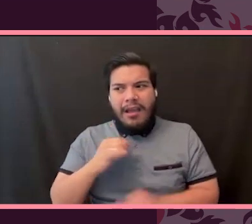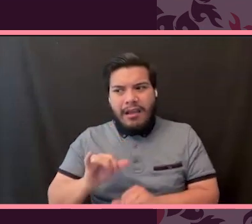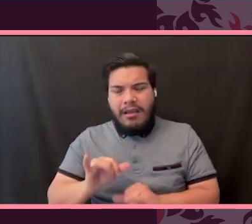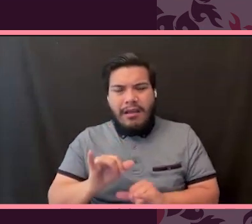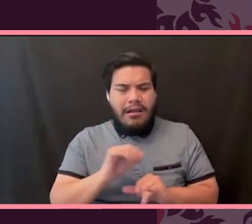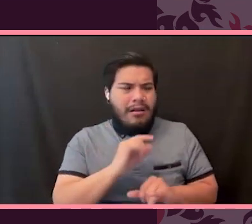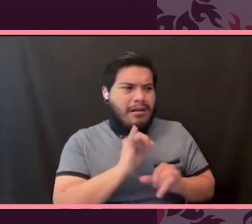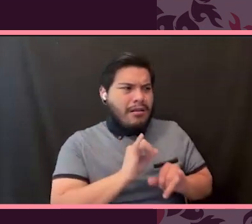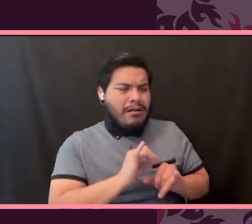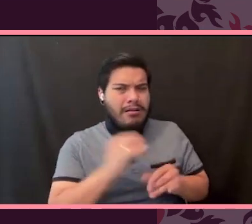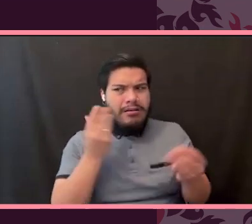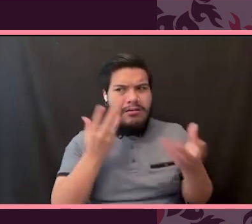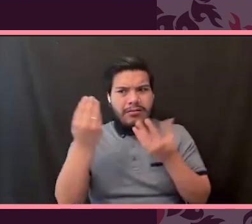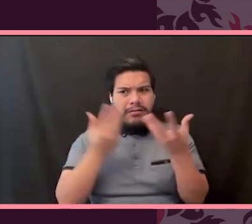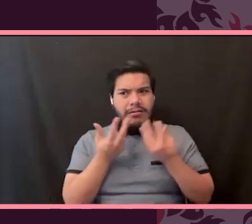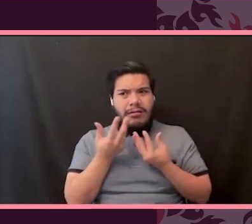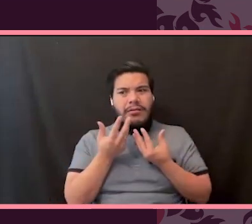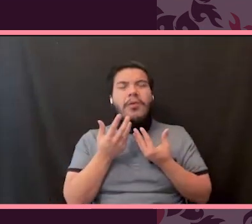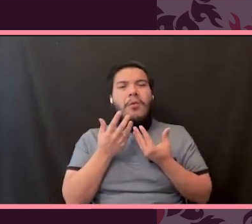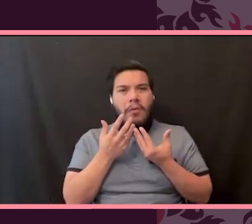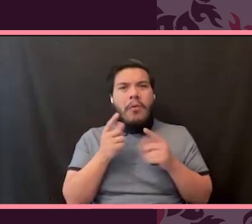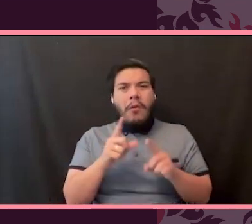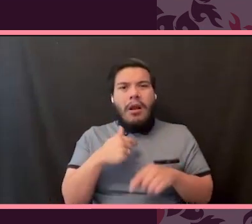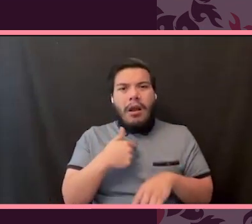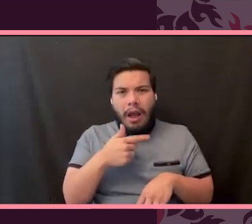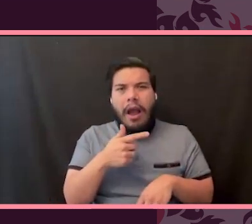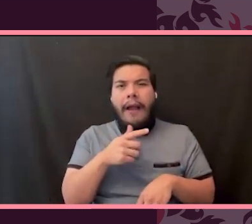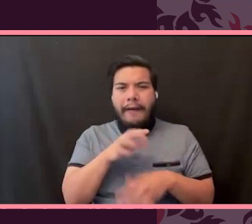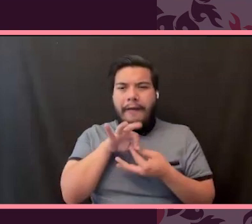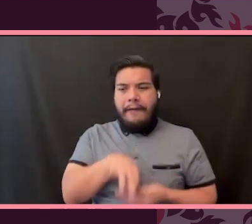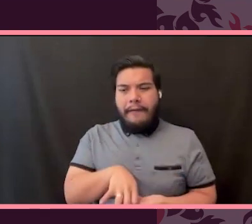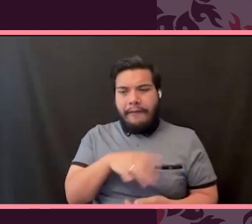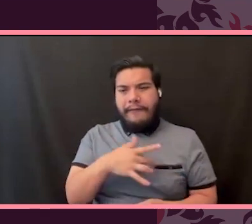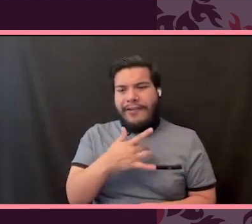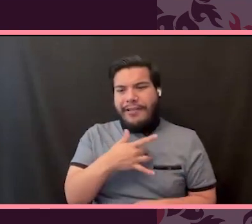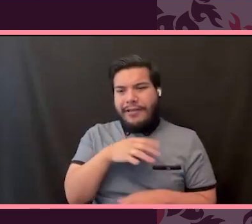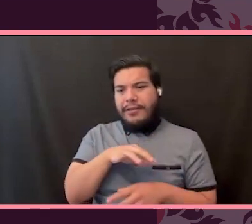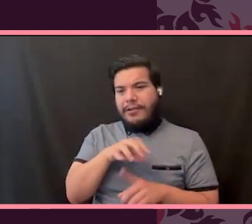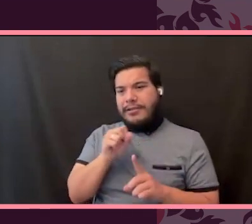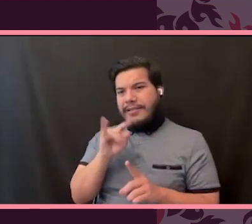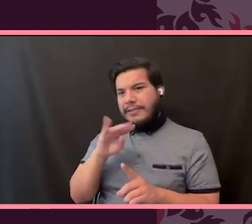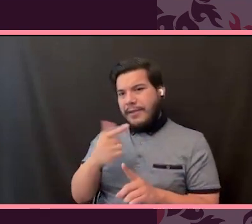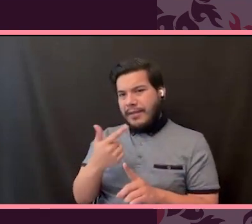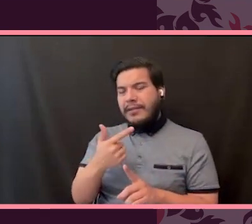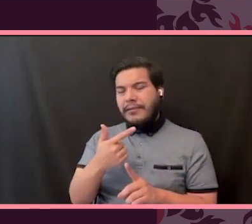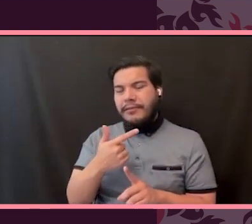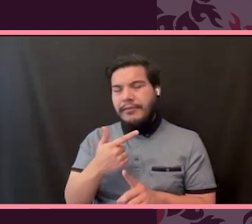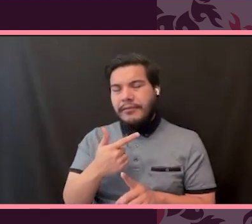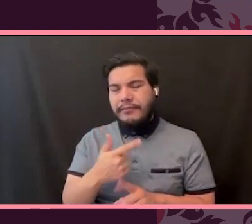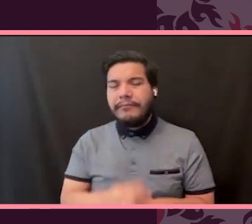around stimming, I think, and that kind of caught itself. Yeah.